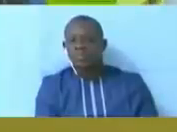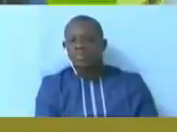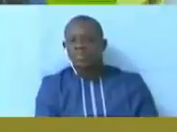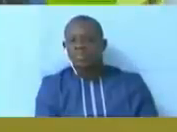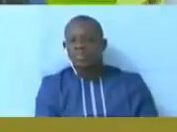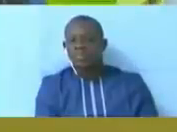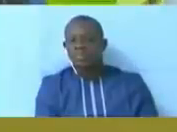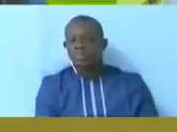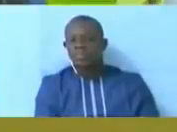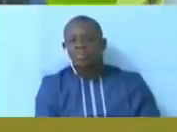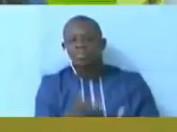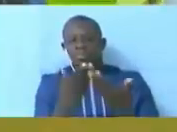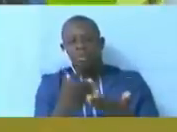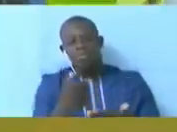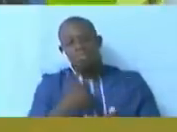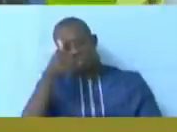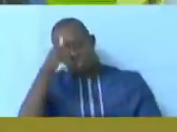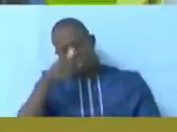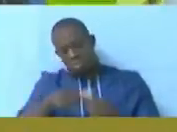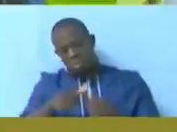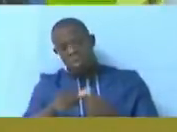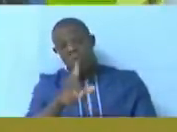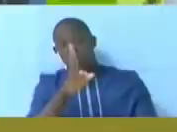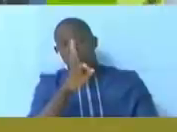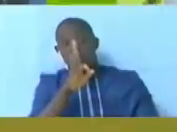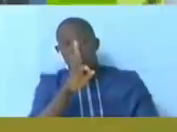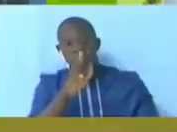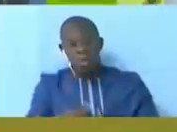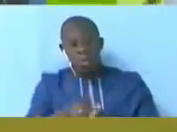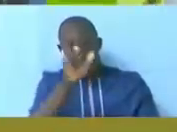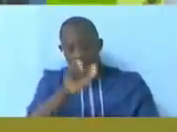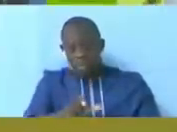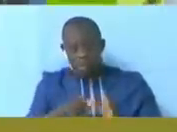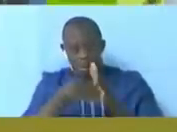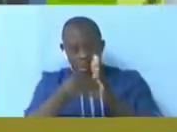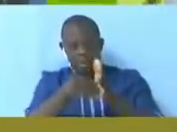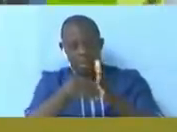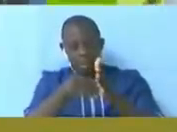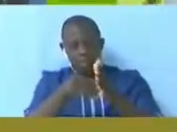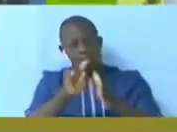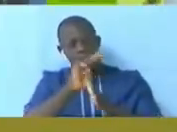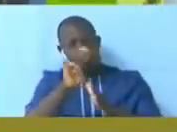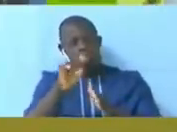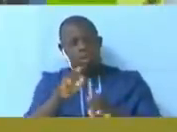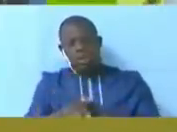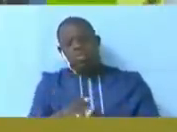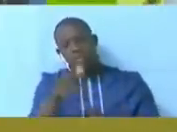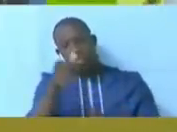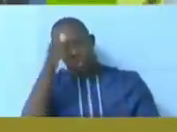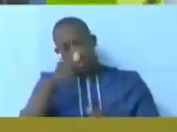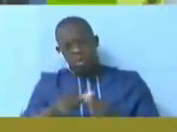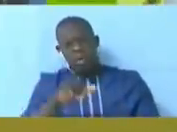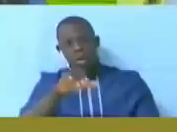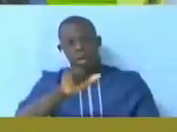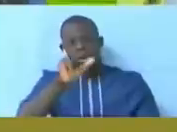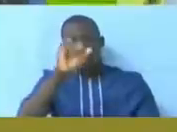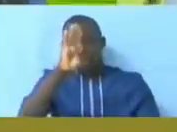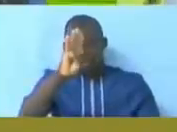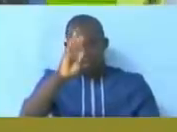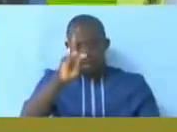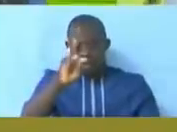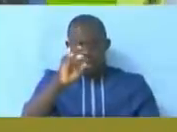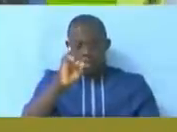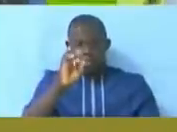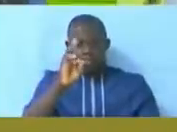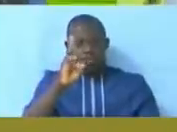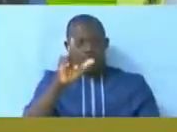I cannot now remember who was the magistrate. So, but Abdullah Cham did not pursue the civil case. Abdullah